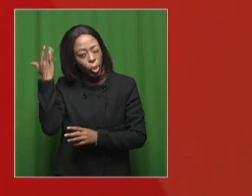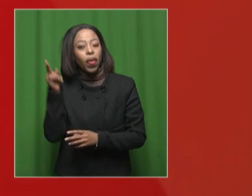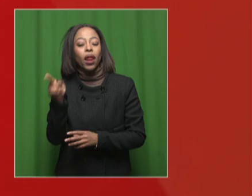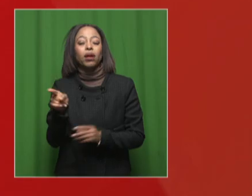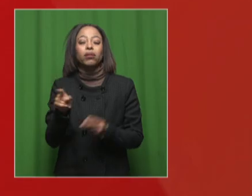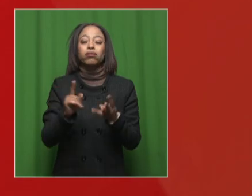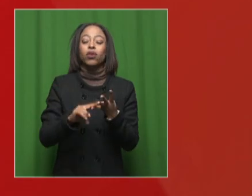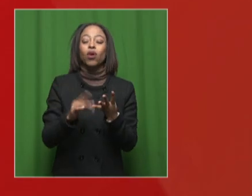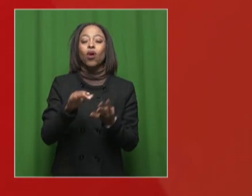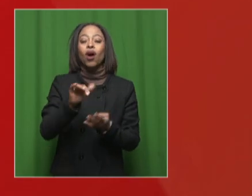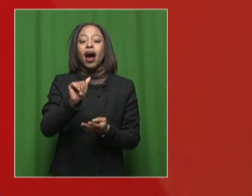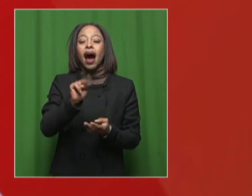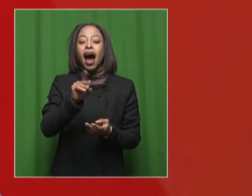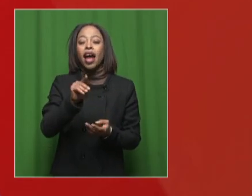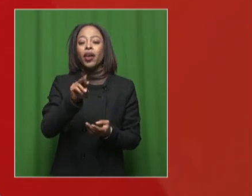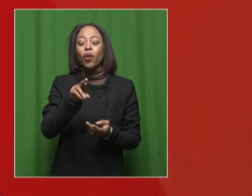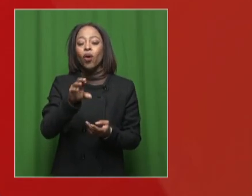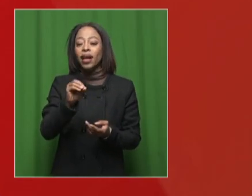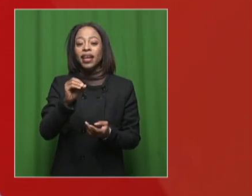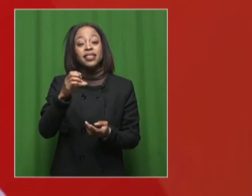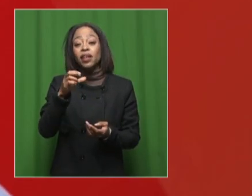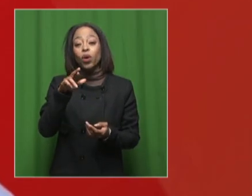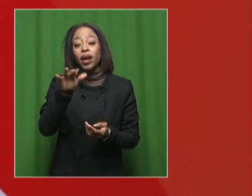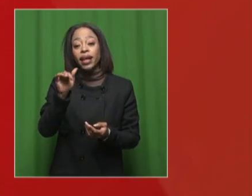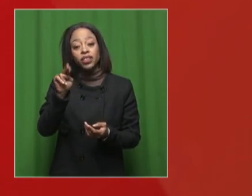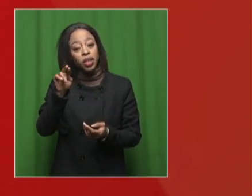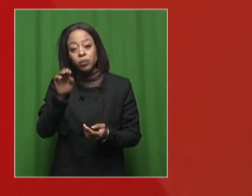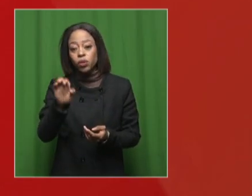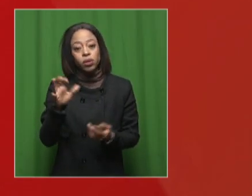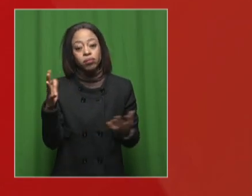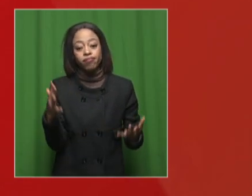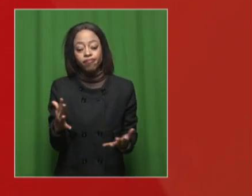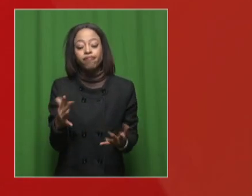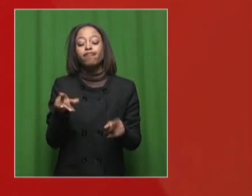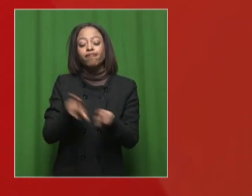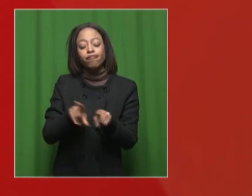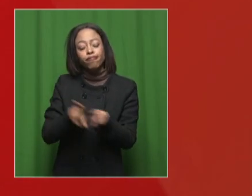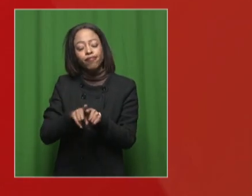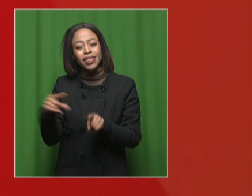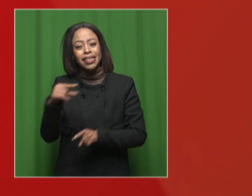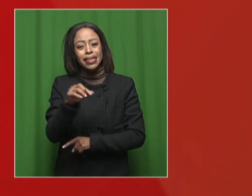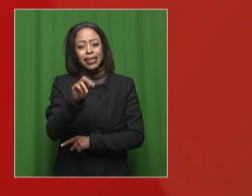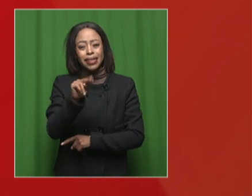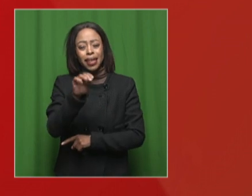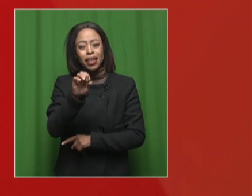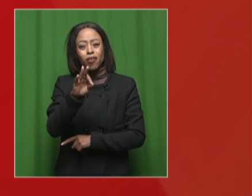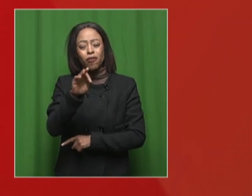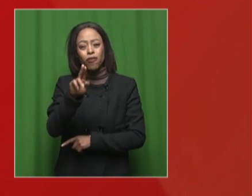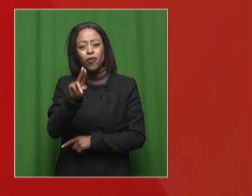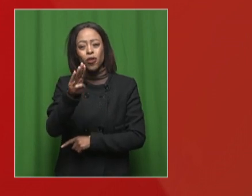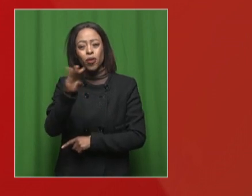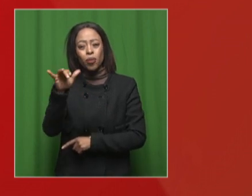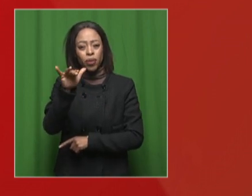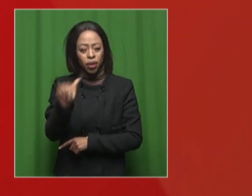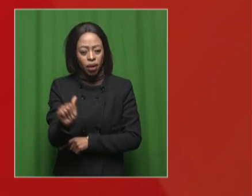as endocrine disorders like thyroid disorders, especially conditions like telogen effluvium. So there's a whole lot of cause